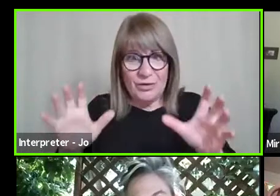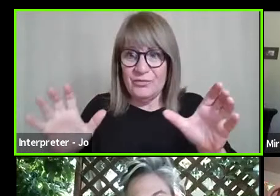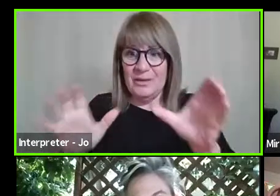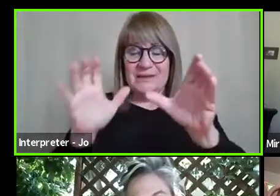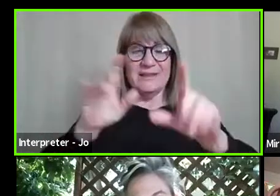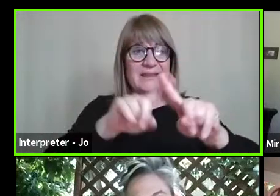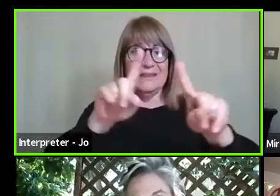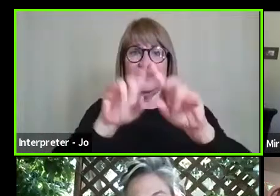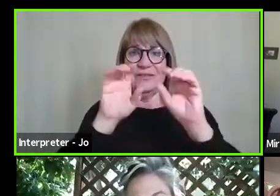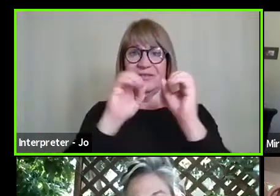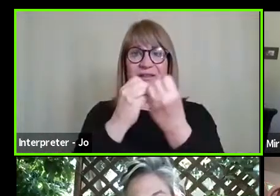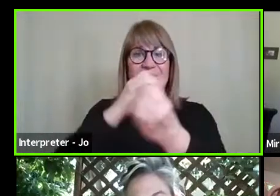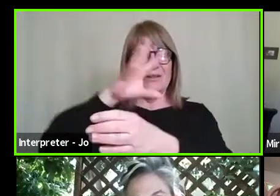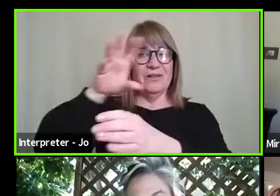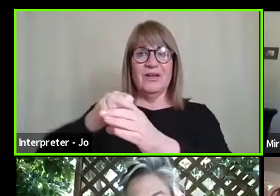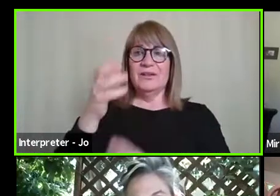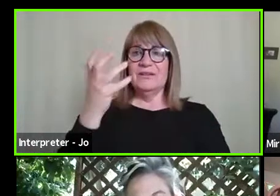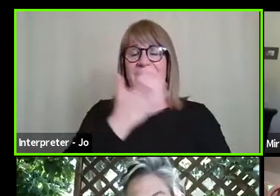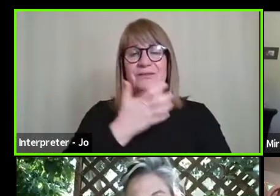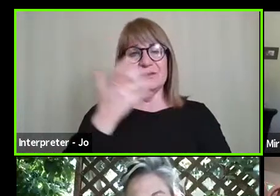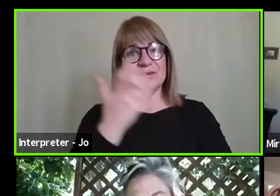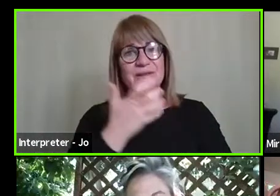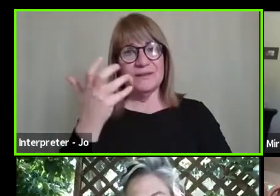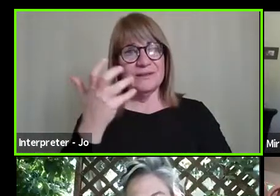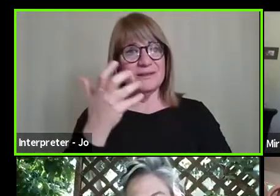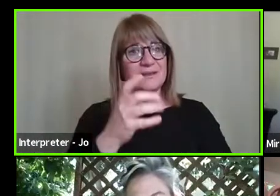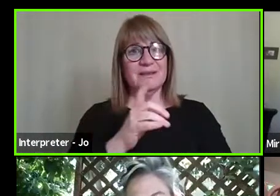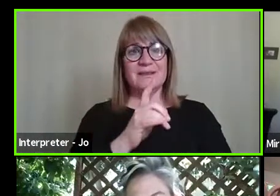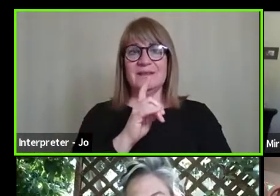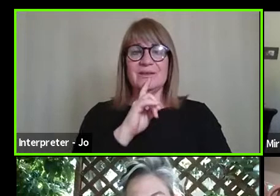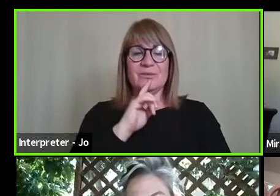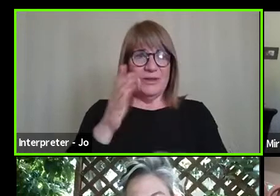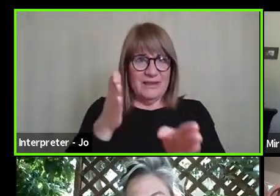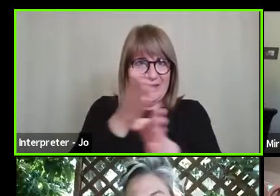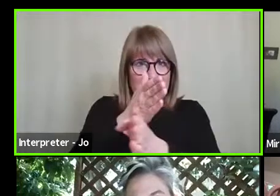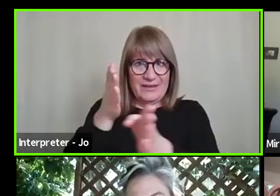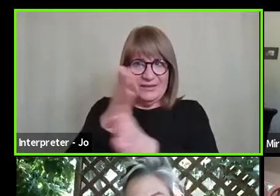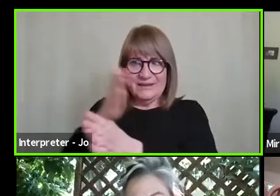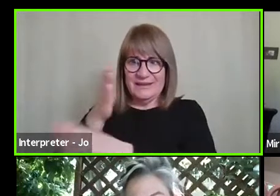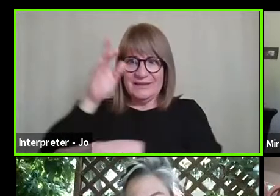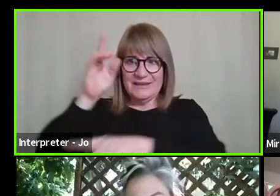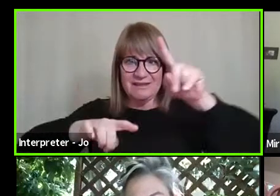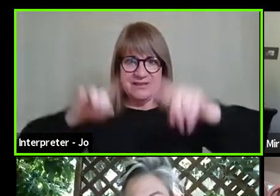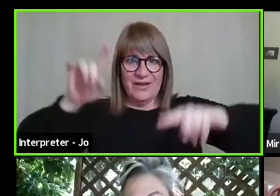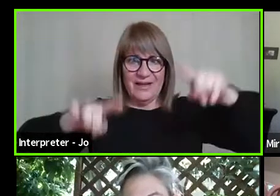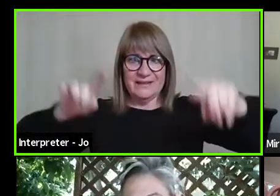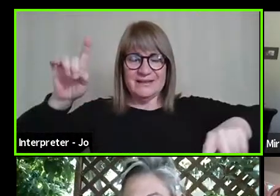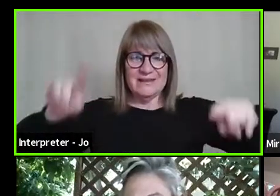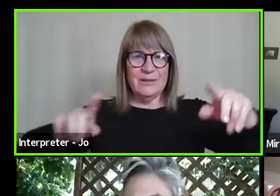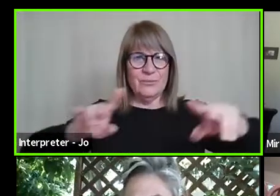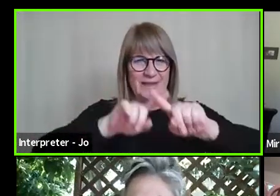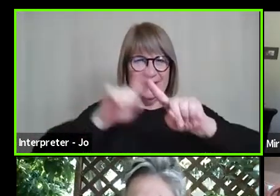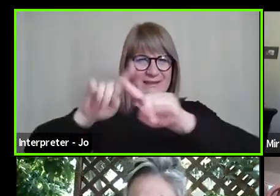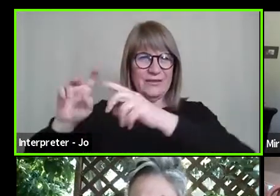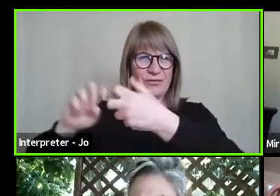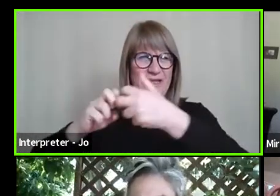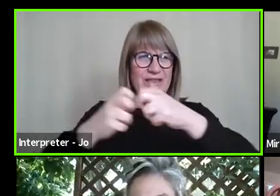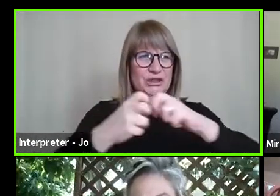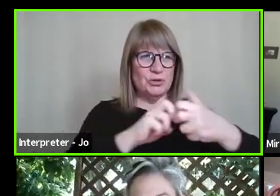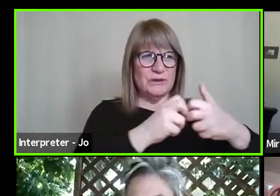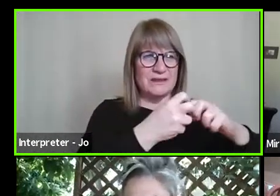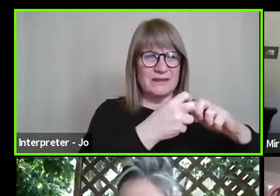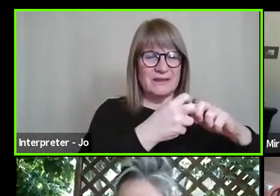organizations are part of is is very intersectional and diverse in terms of the issue areas that these different organizations